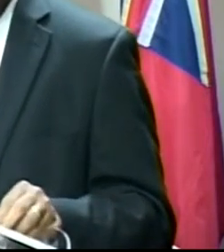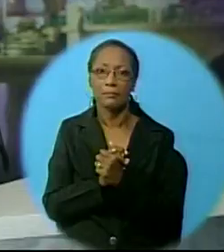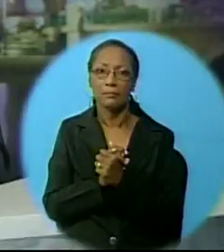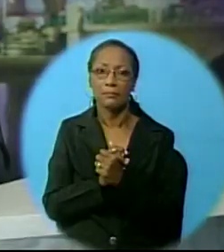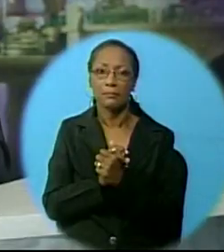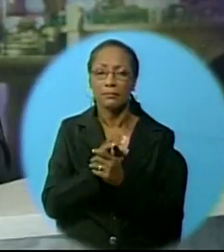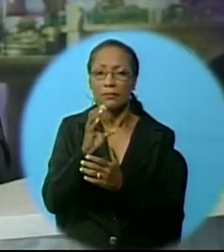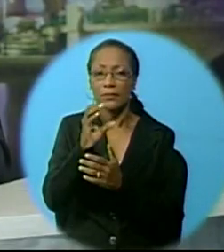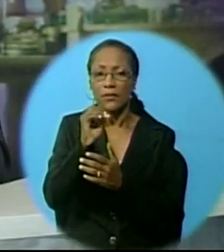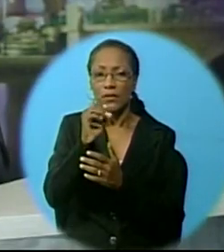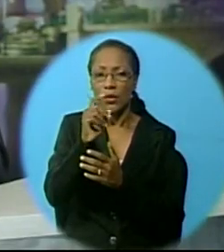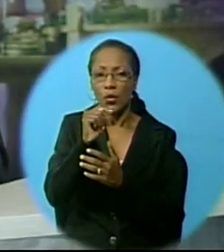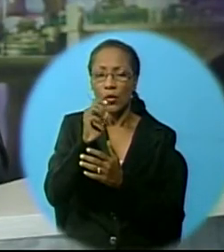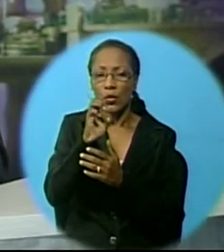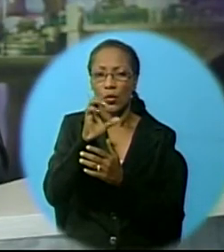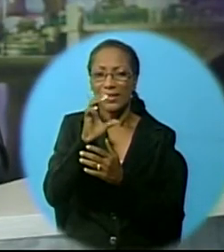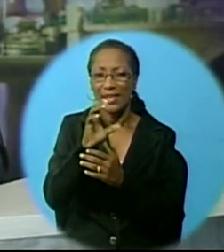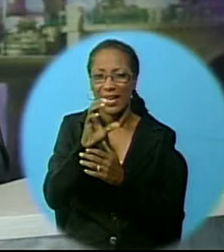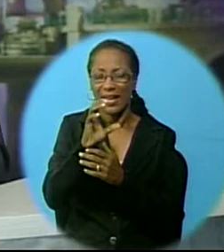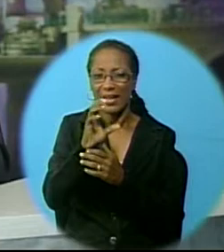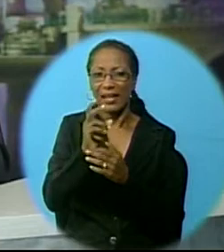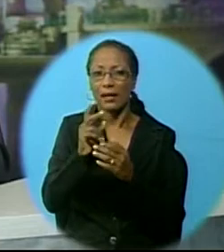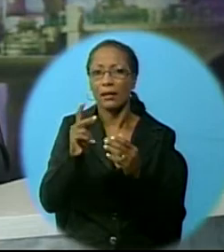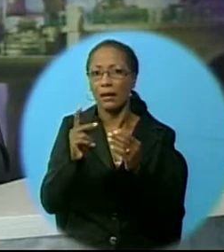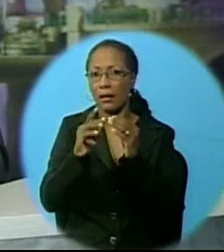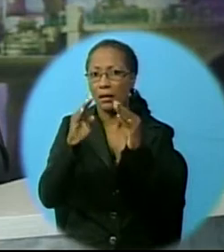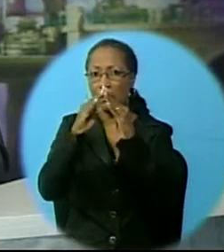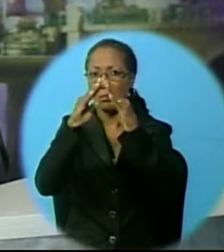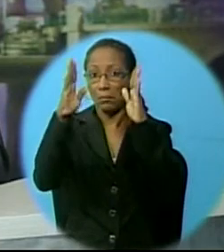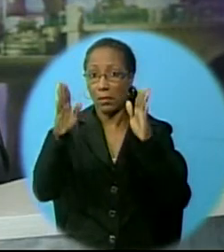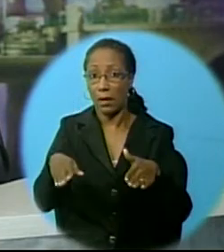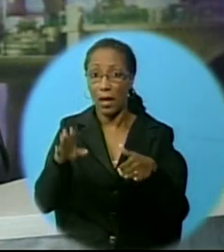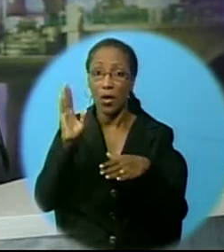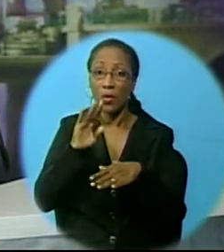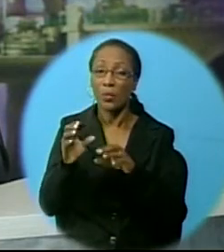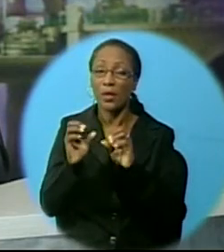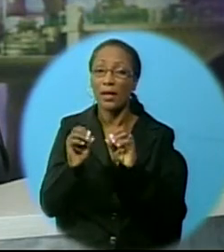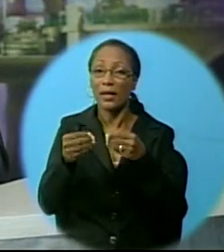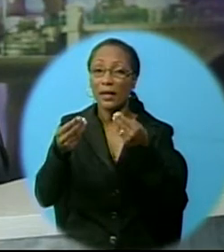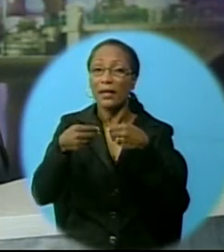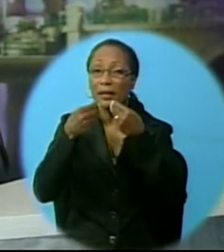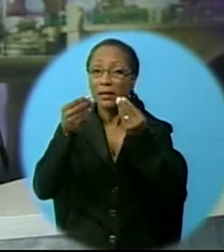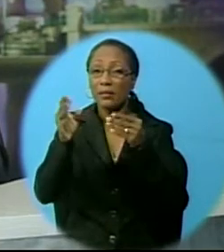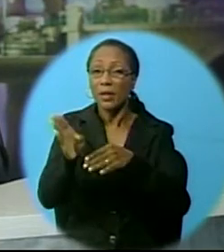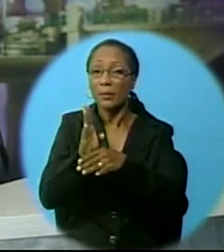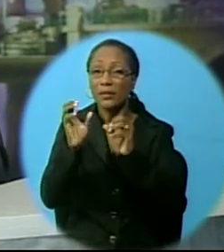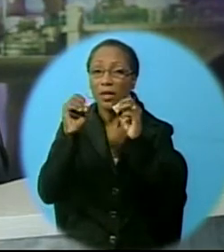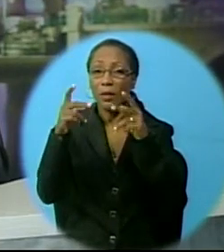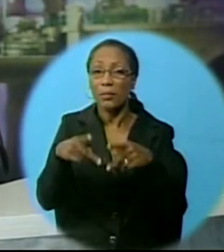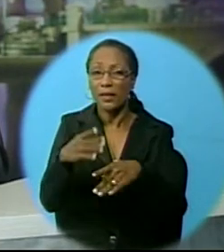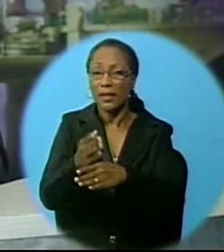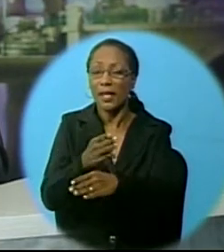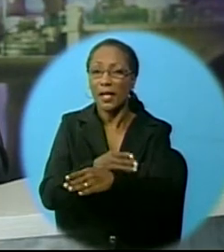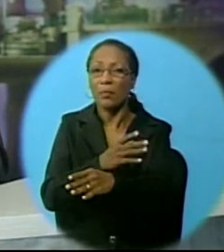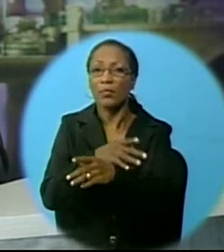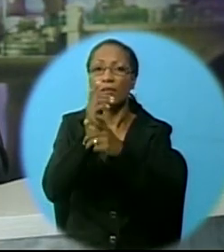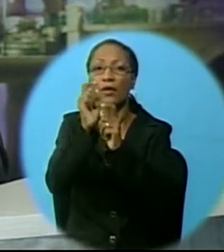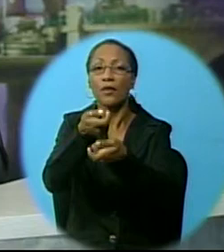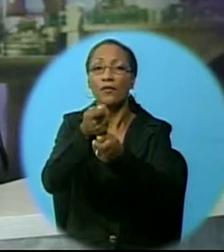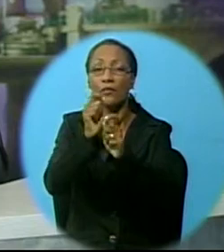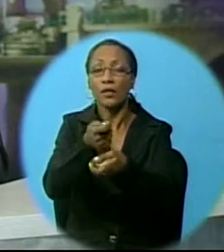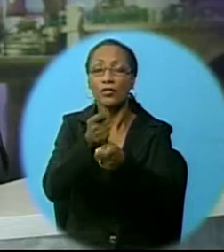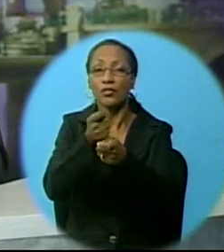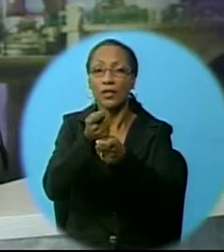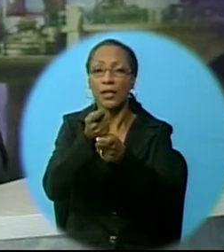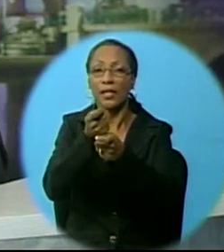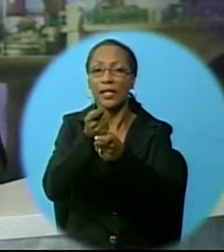jobs. The minister said an OTEC plant will also give Barbados the opportunity to improve its fishing potential in coastal